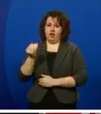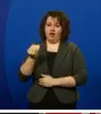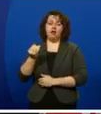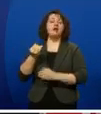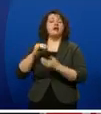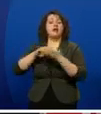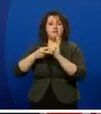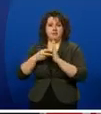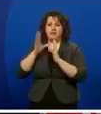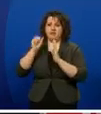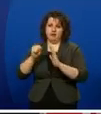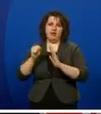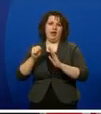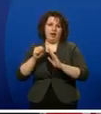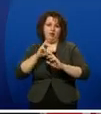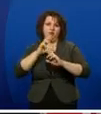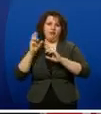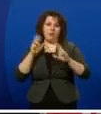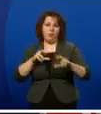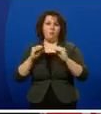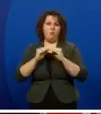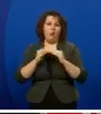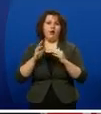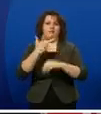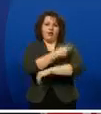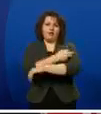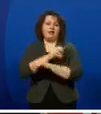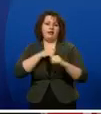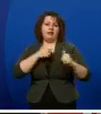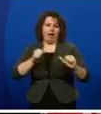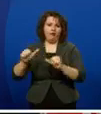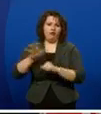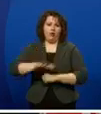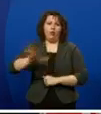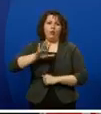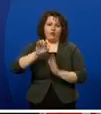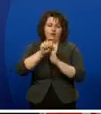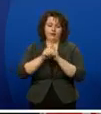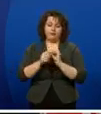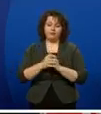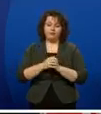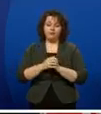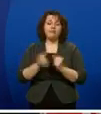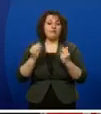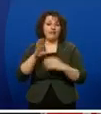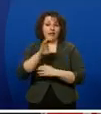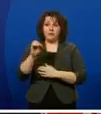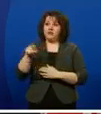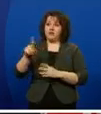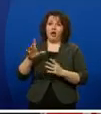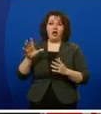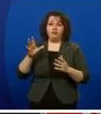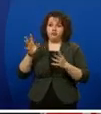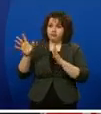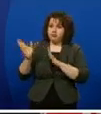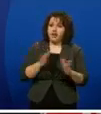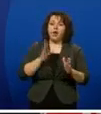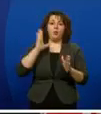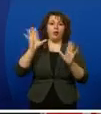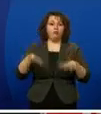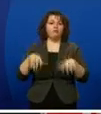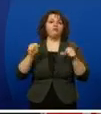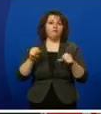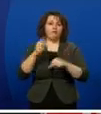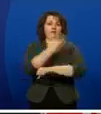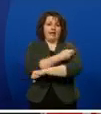workforce vaccination efforts across the state. Many companies have already arranged to host vaccination clinics for their workforce